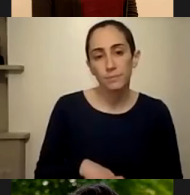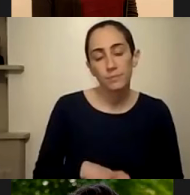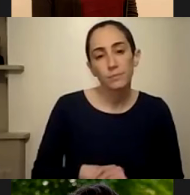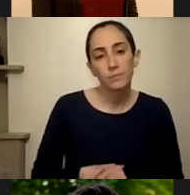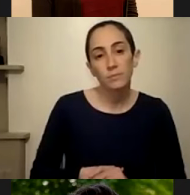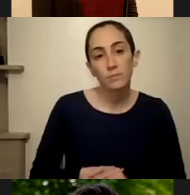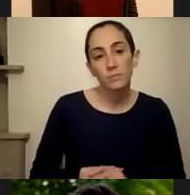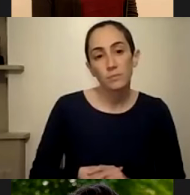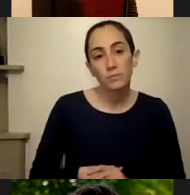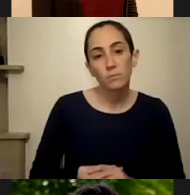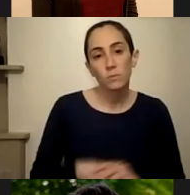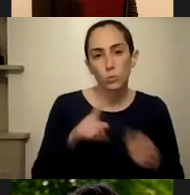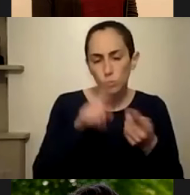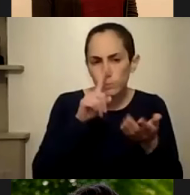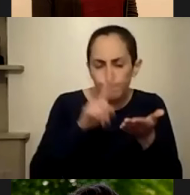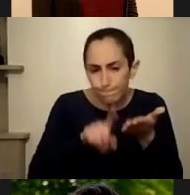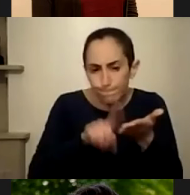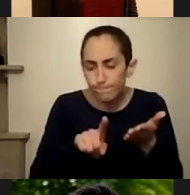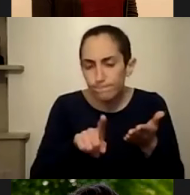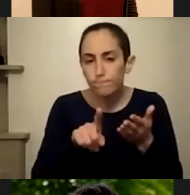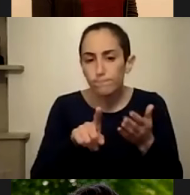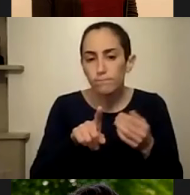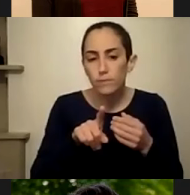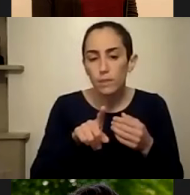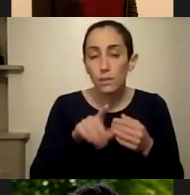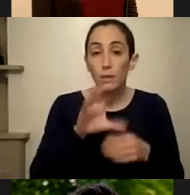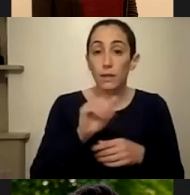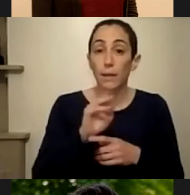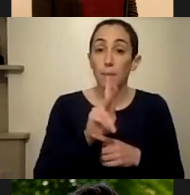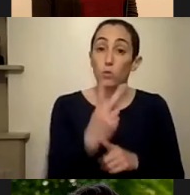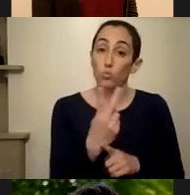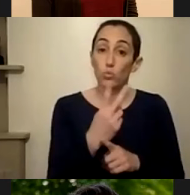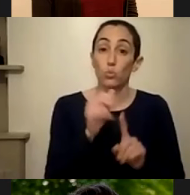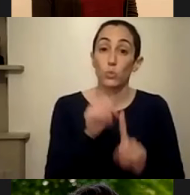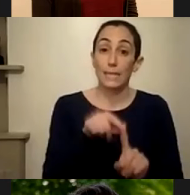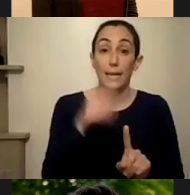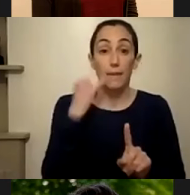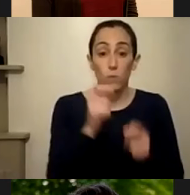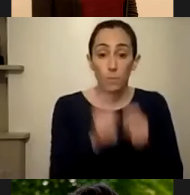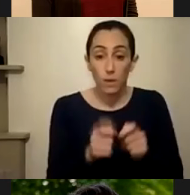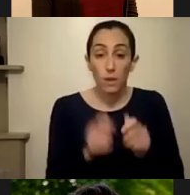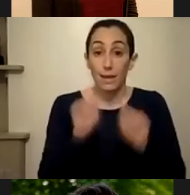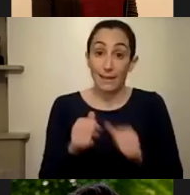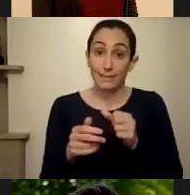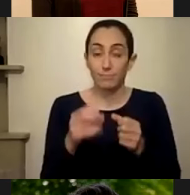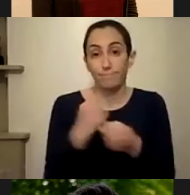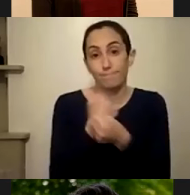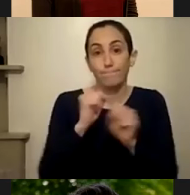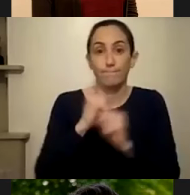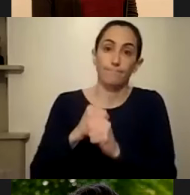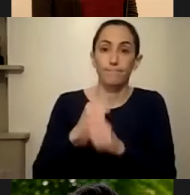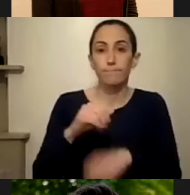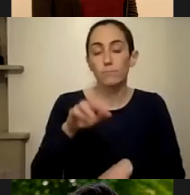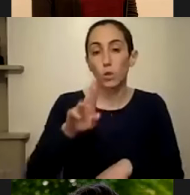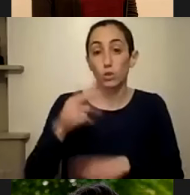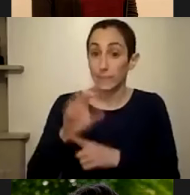to examine whether this CAMK2 signaling, if we manipulate it, can save RGCs. The way we